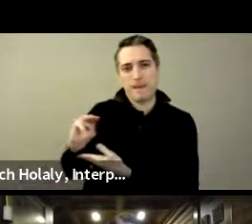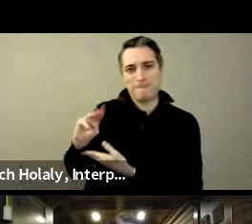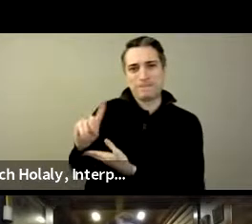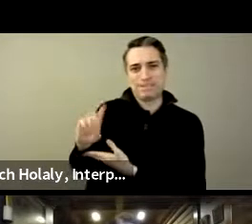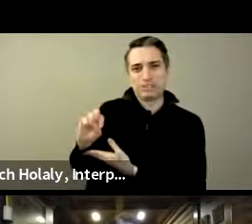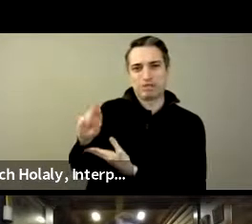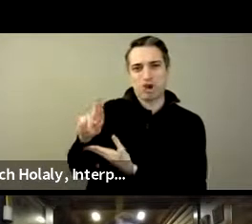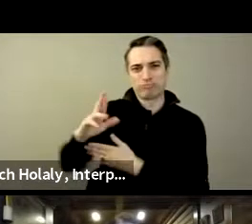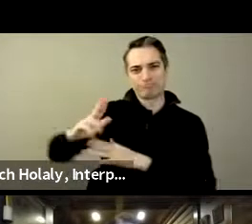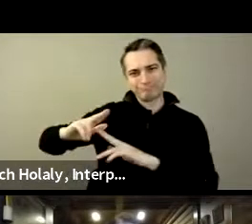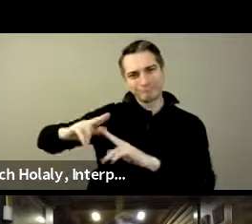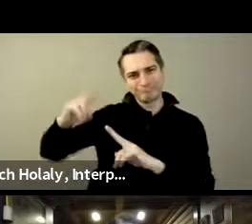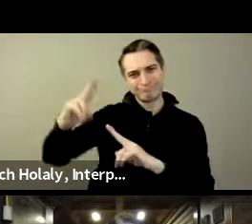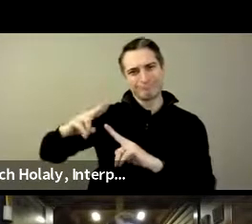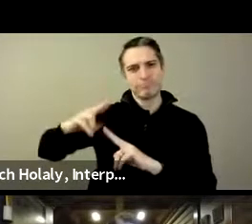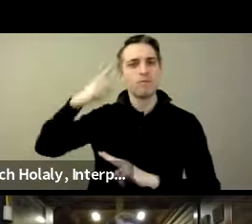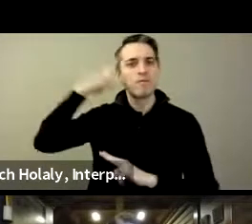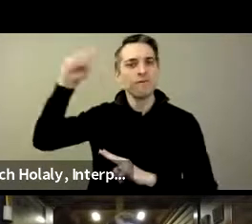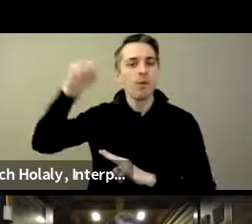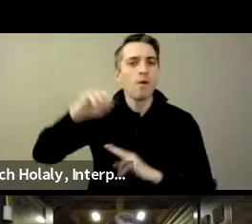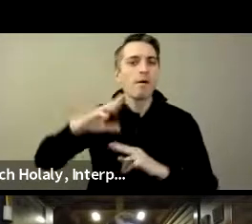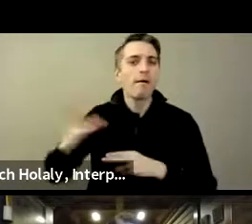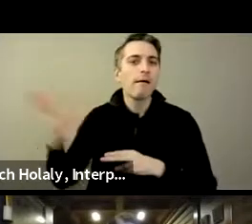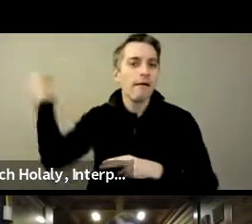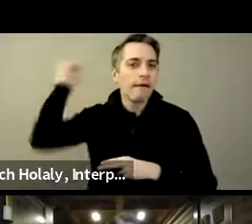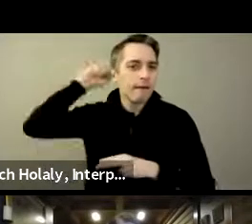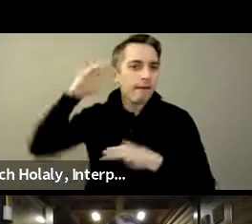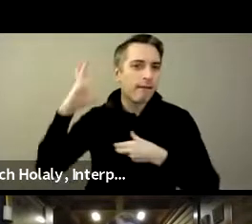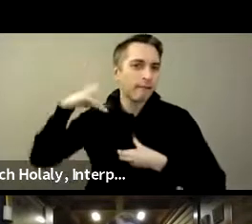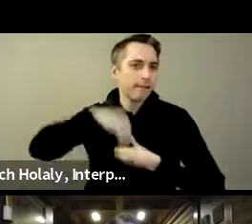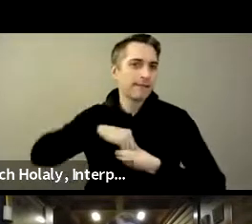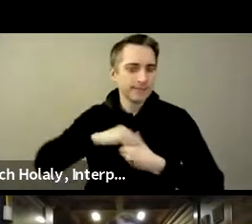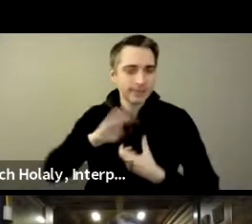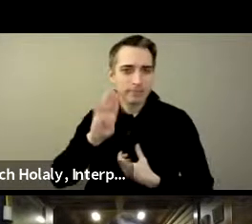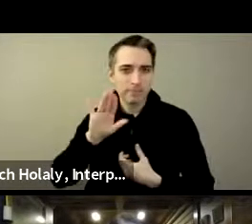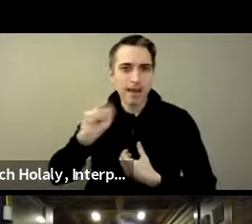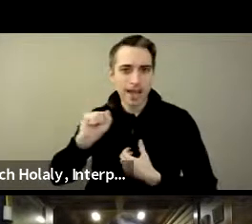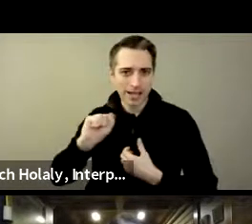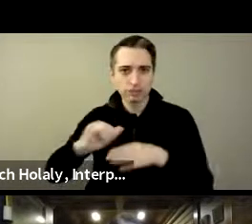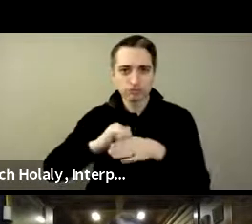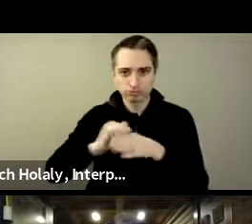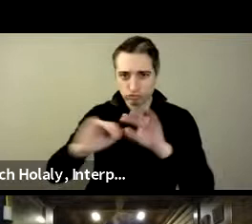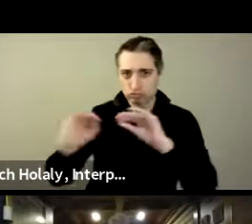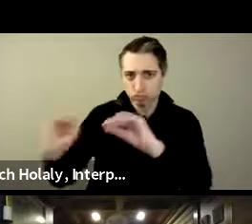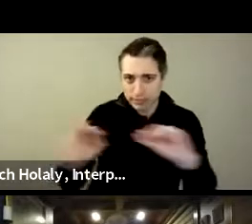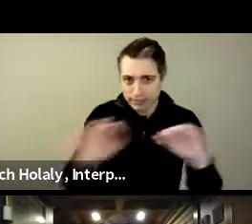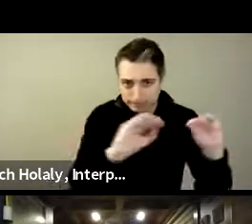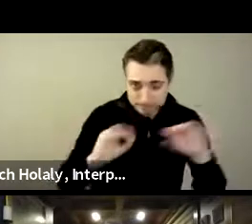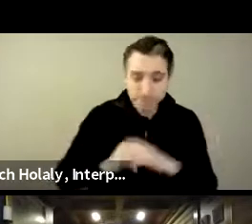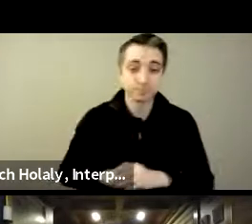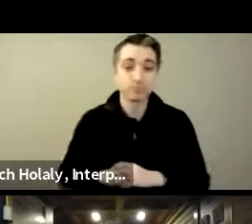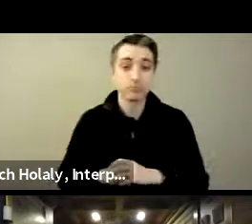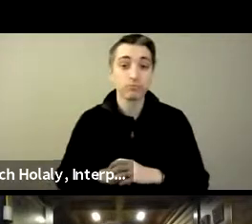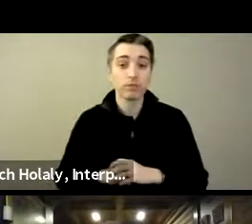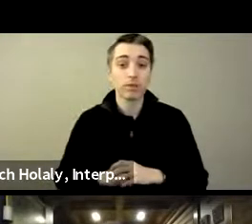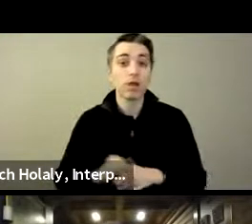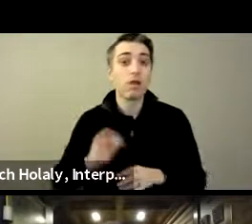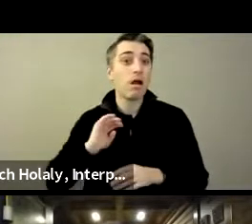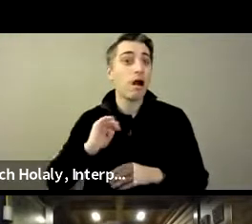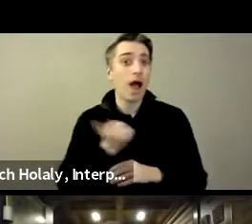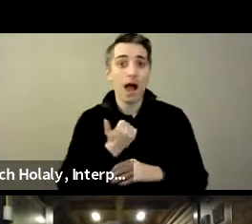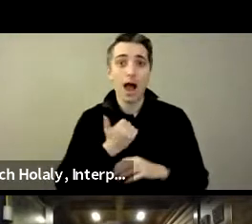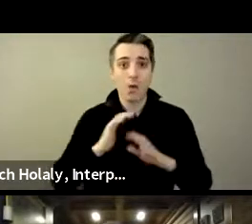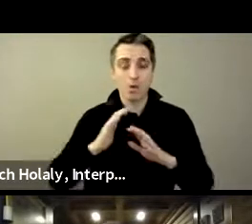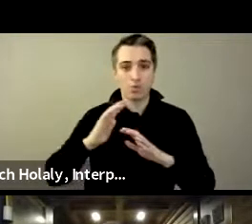bias training, as well as strategies to operationalize equity at the state level. our template to operationalize equity based